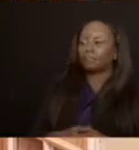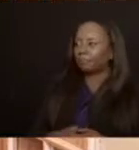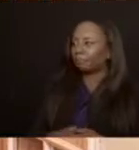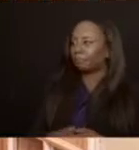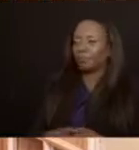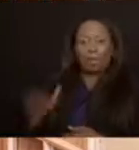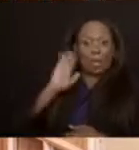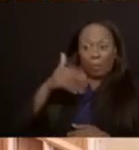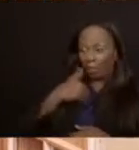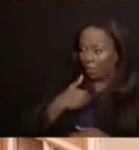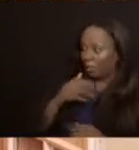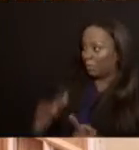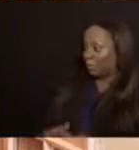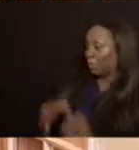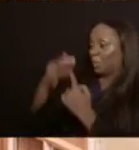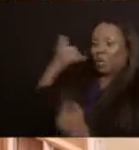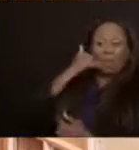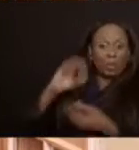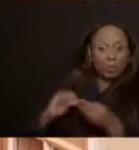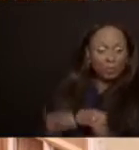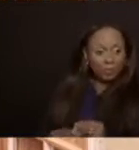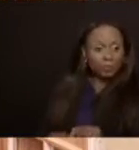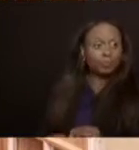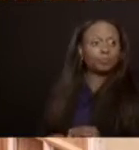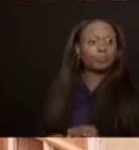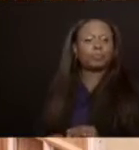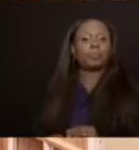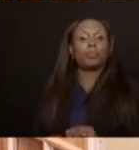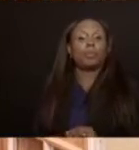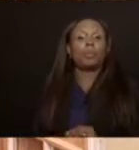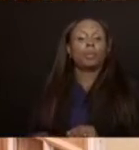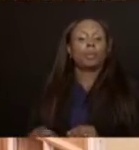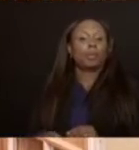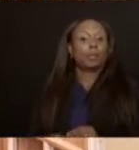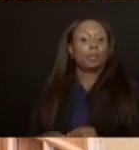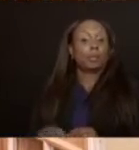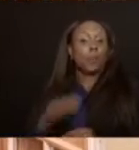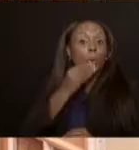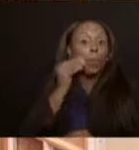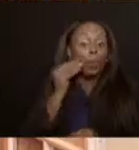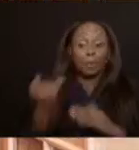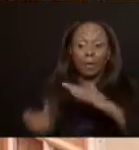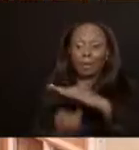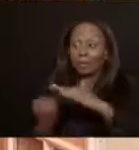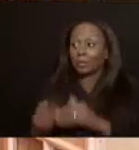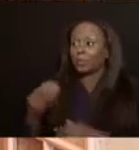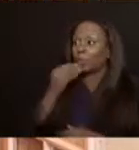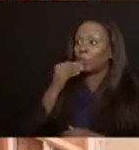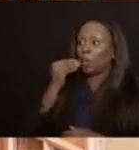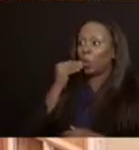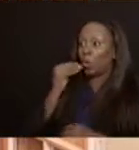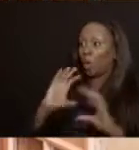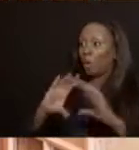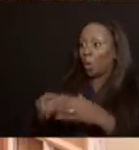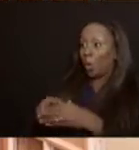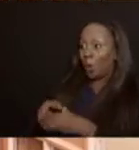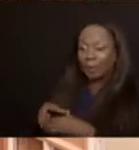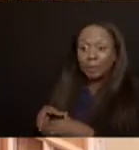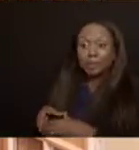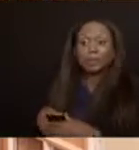to be put in place so that even with the home isolation and the home quarantine program, even with the home quarantine